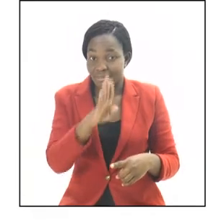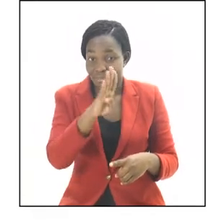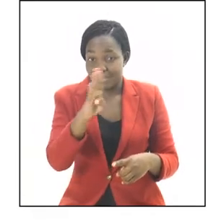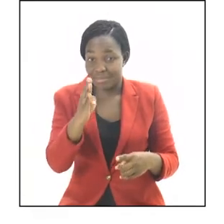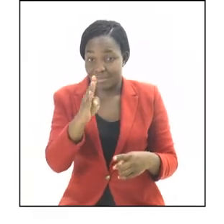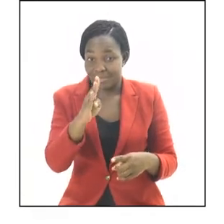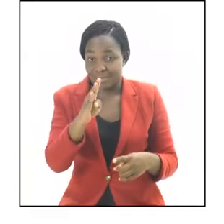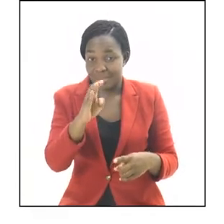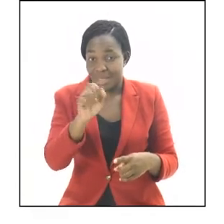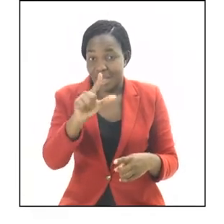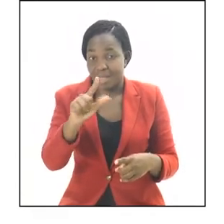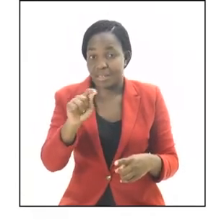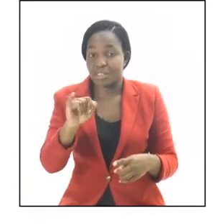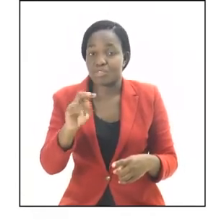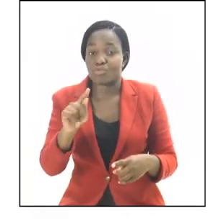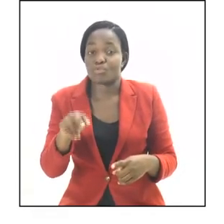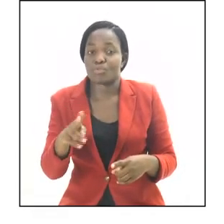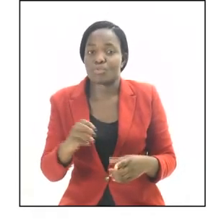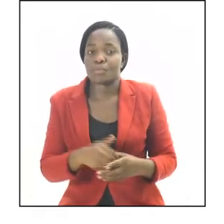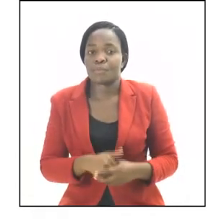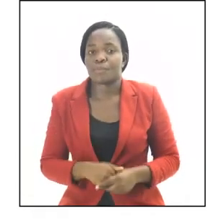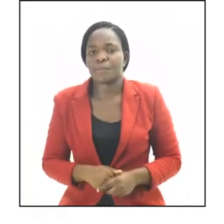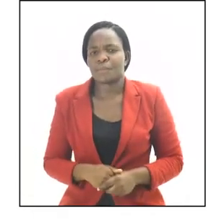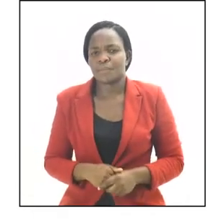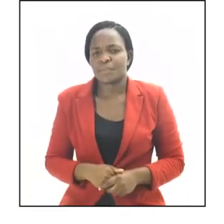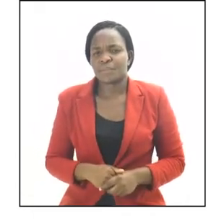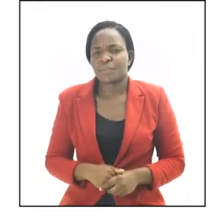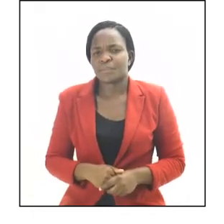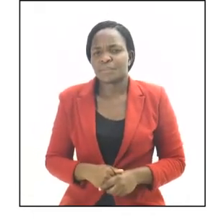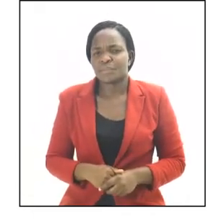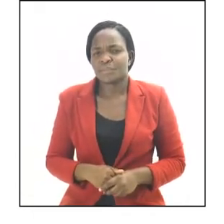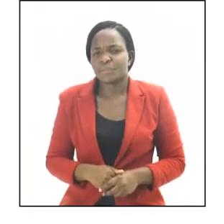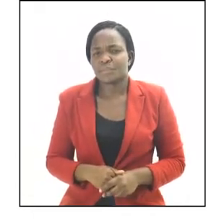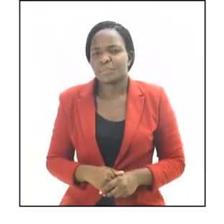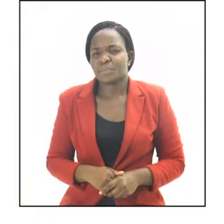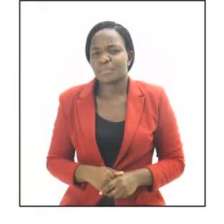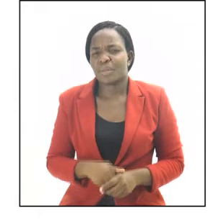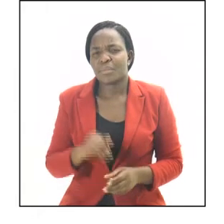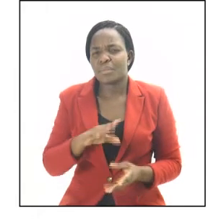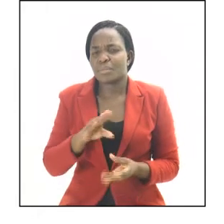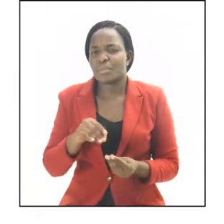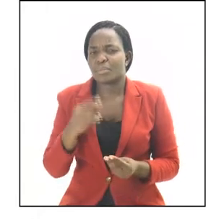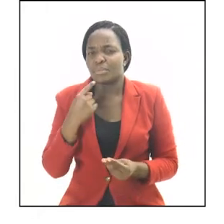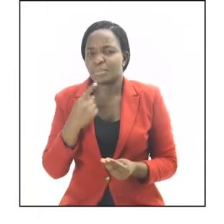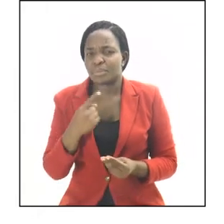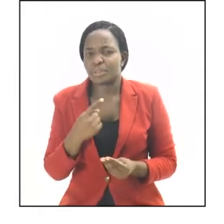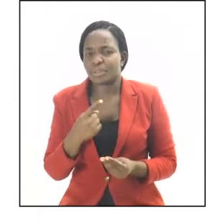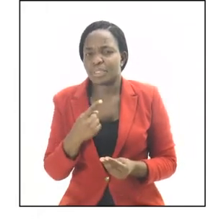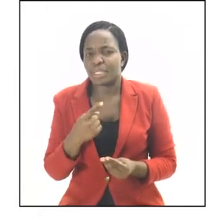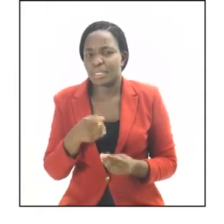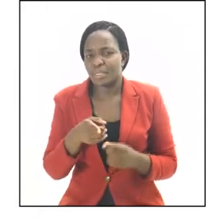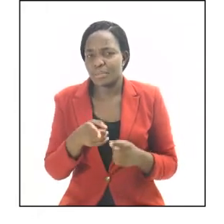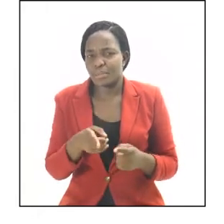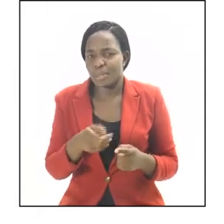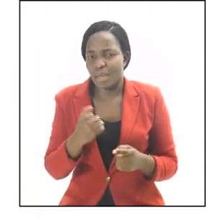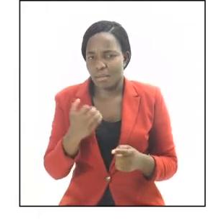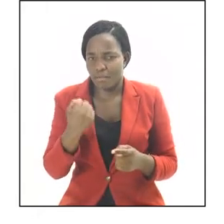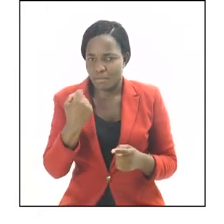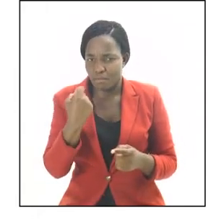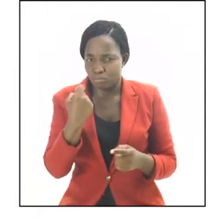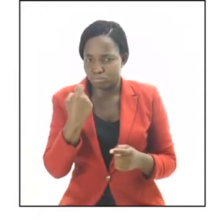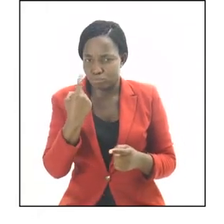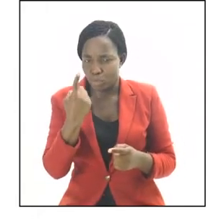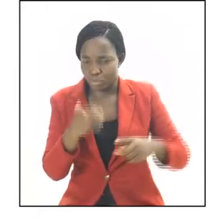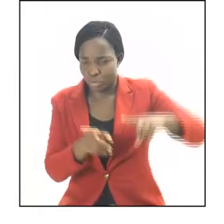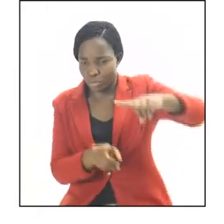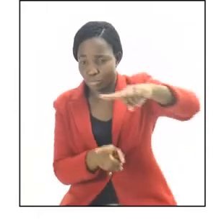height. To sum up, a trapezium is a quadrilateral that has only one pair of